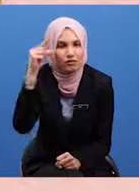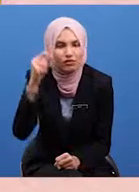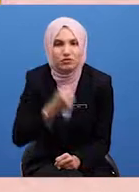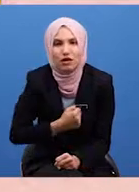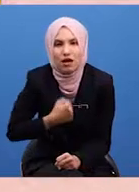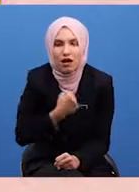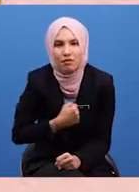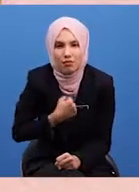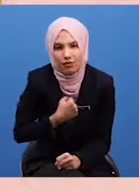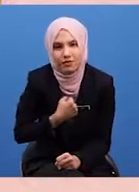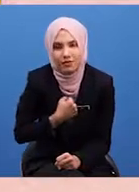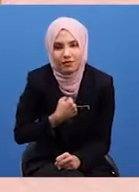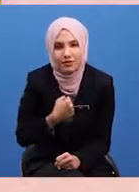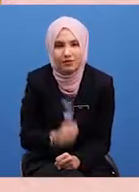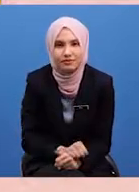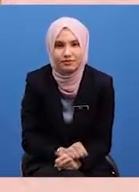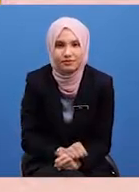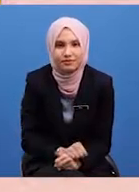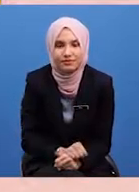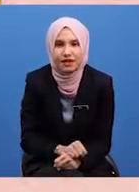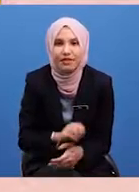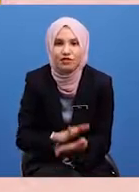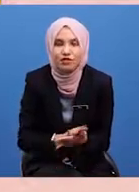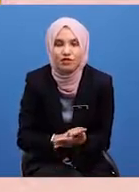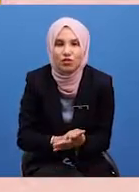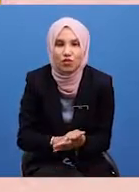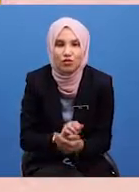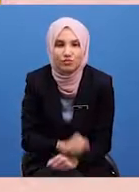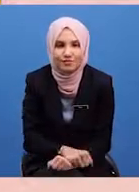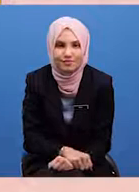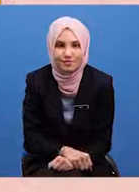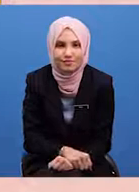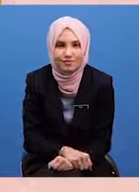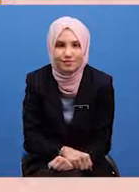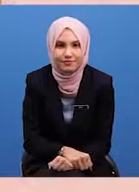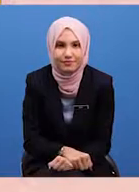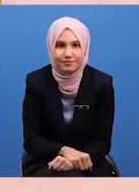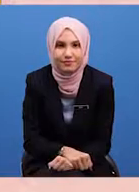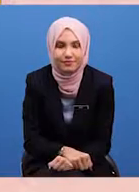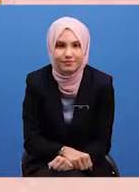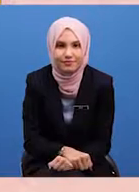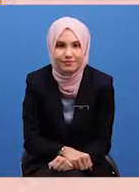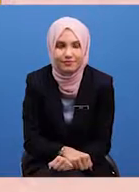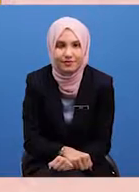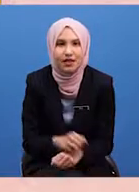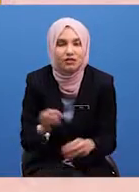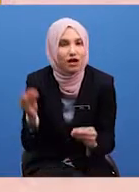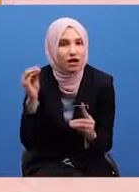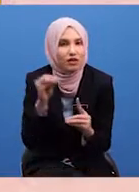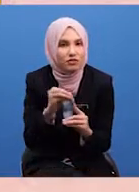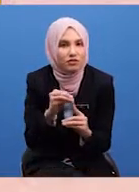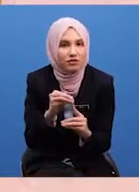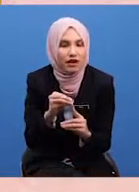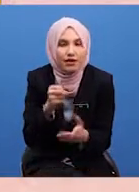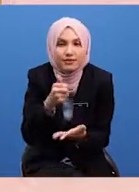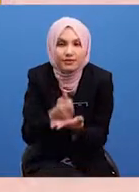Lin at the school hallway after their meeting with the headmaster. The school hallway is also a